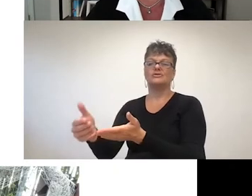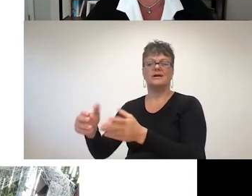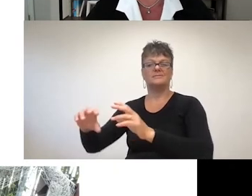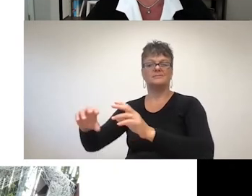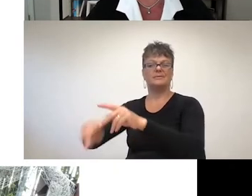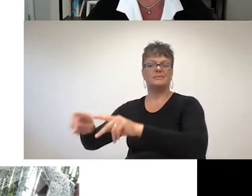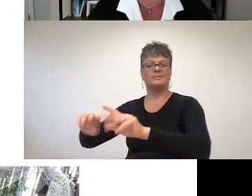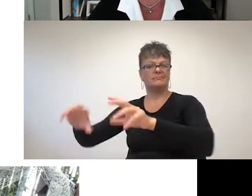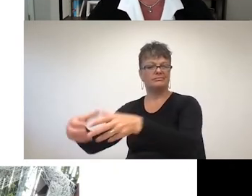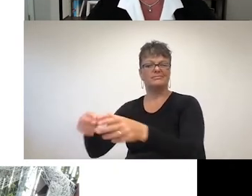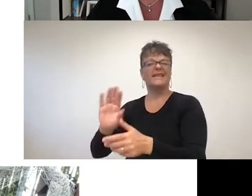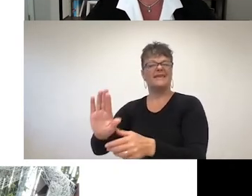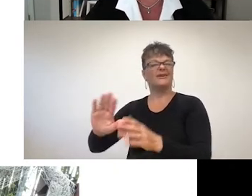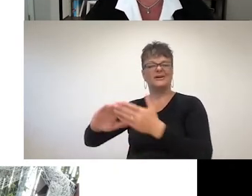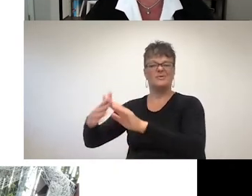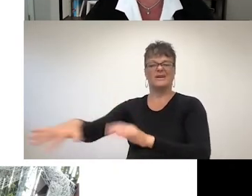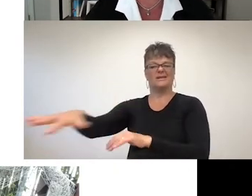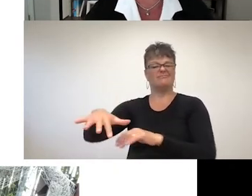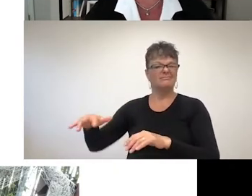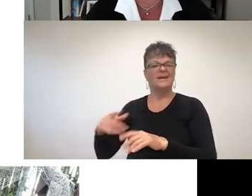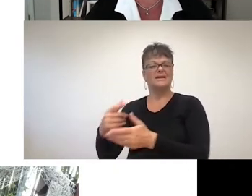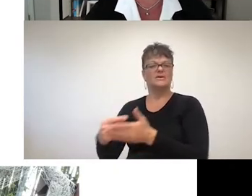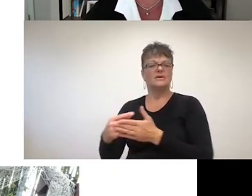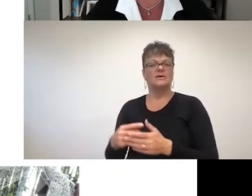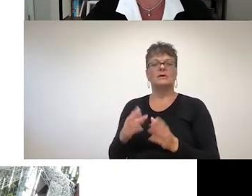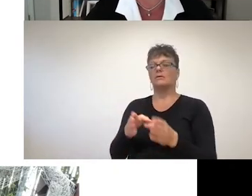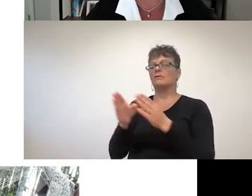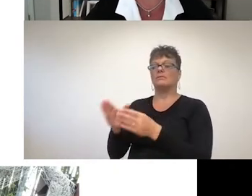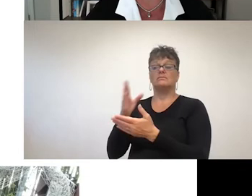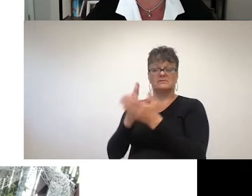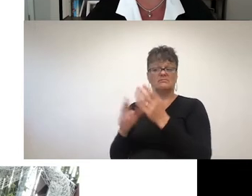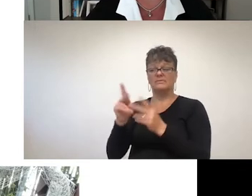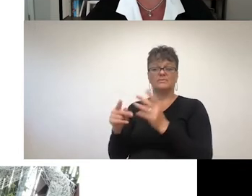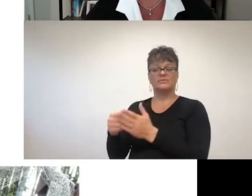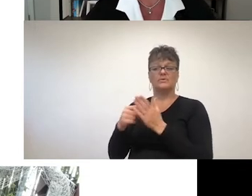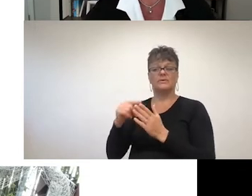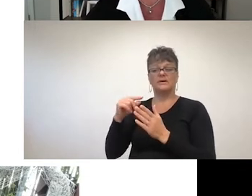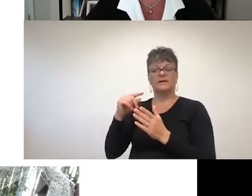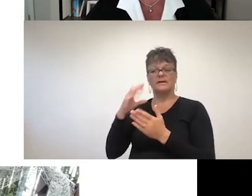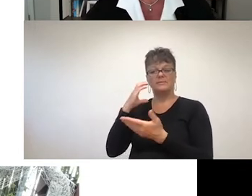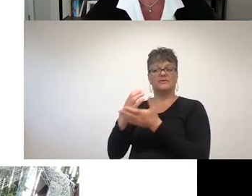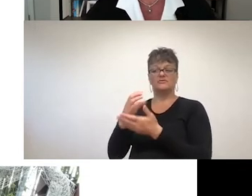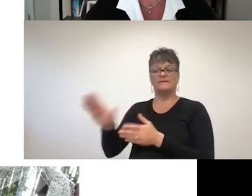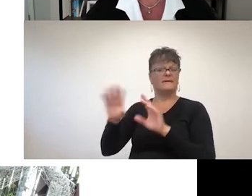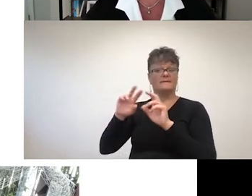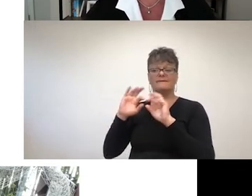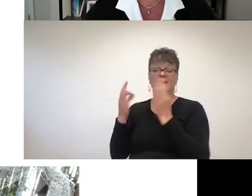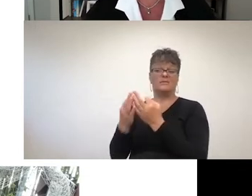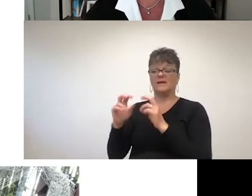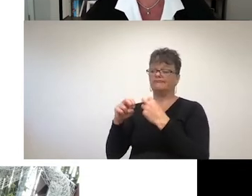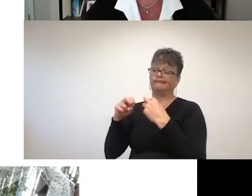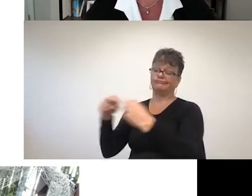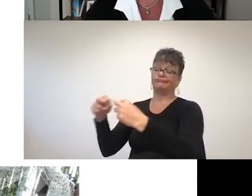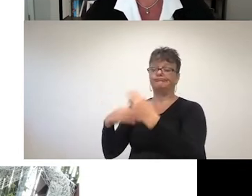dinner table. And they would write things like, my family is everything to me. They're getting me through this degree. So I would encourage you to